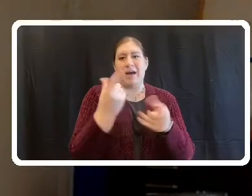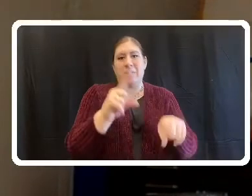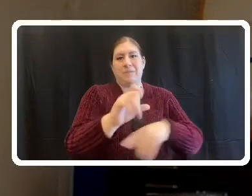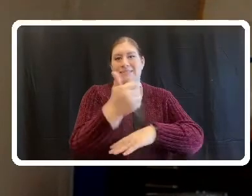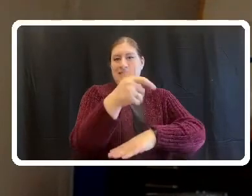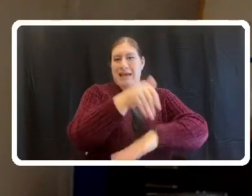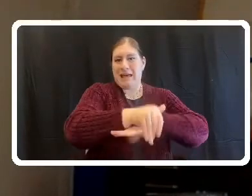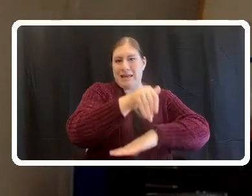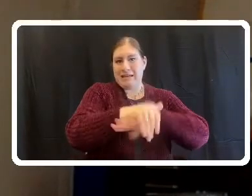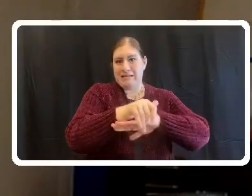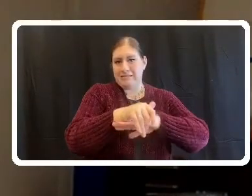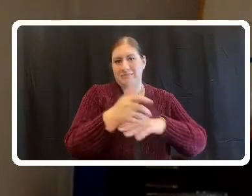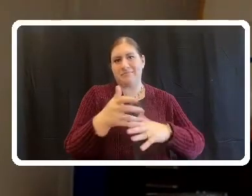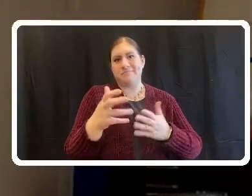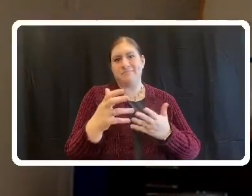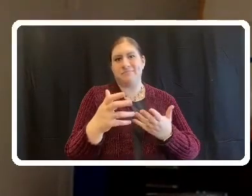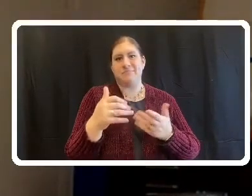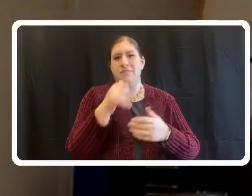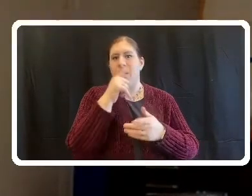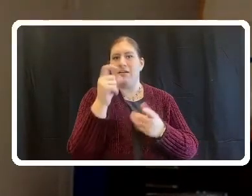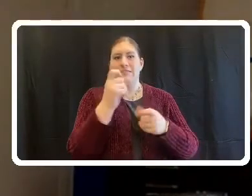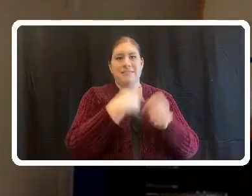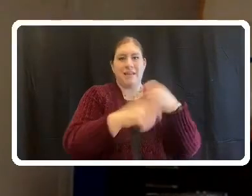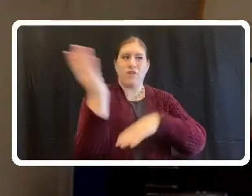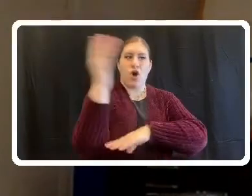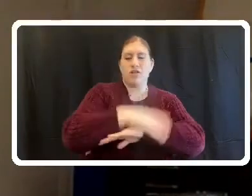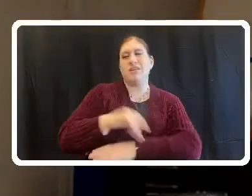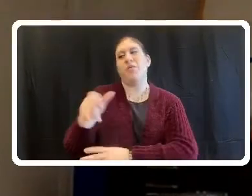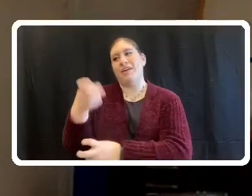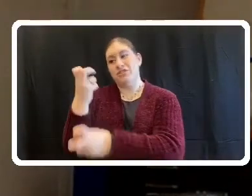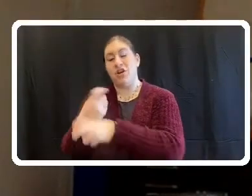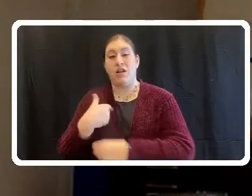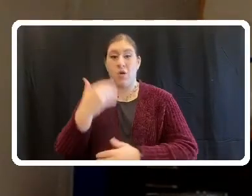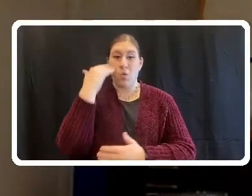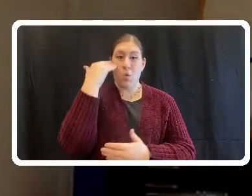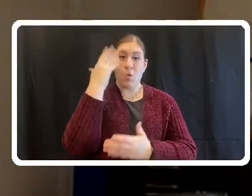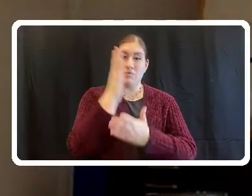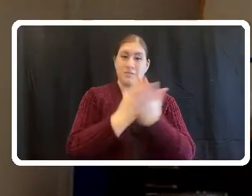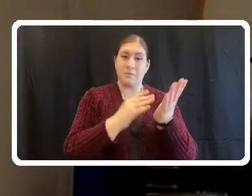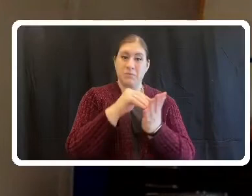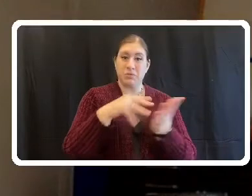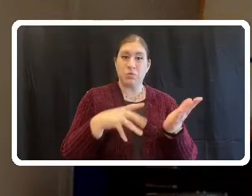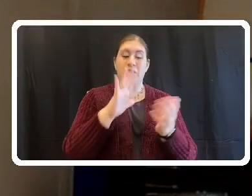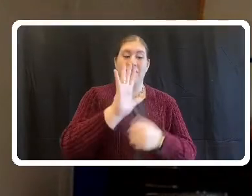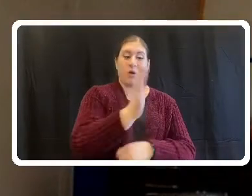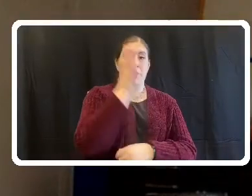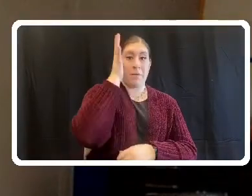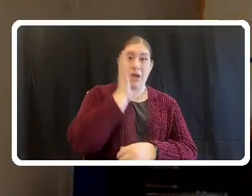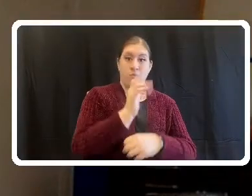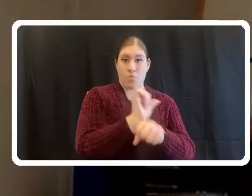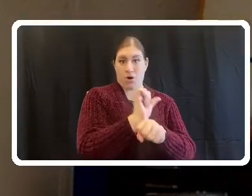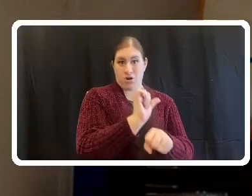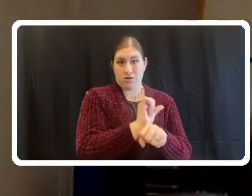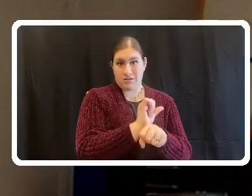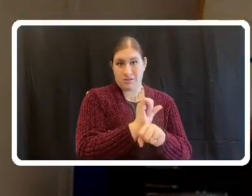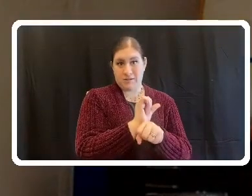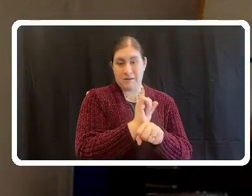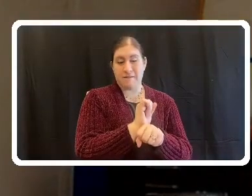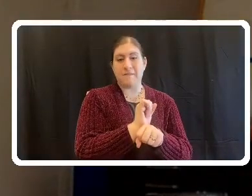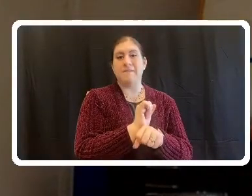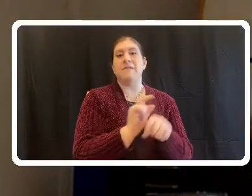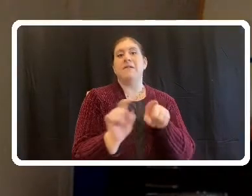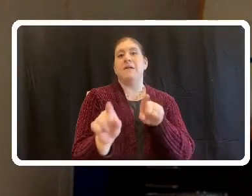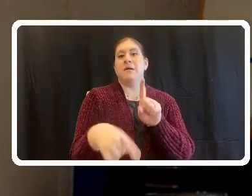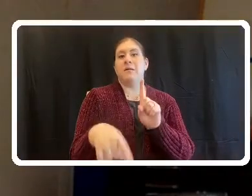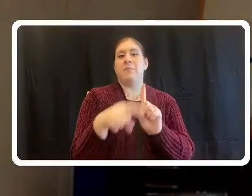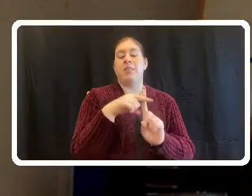p.m. It happened all day. That's hard. Yeah. And I do know there are students whose parents work. And